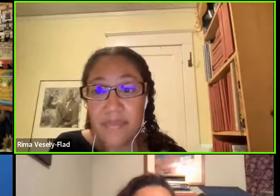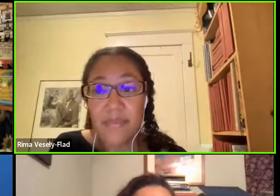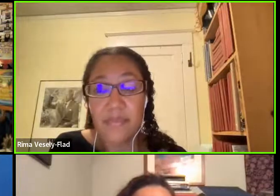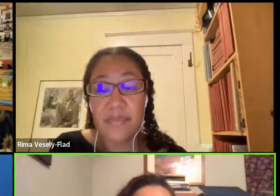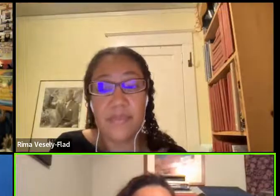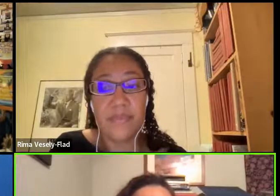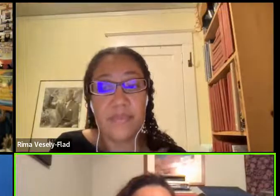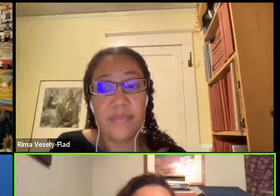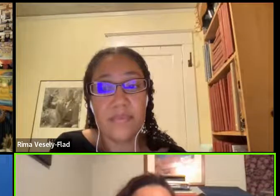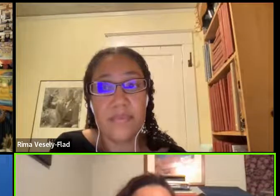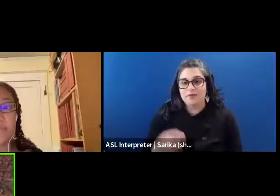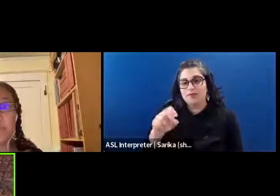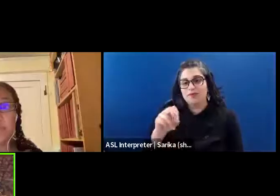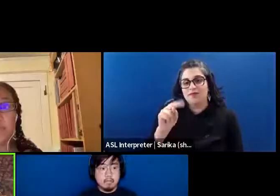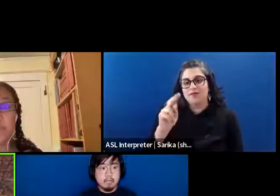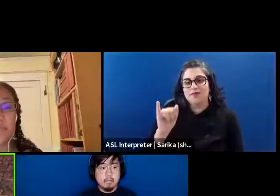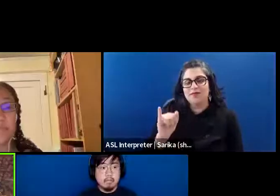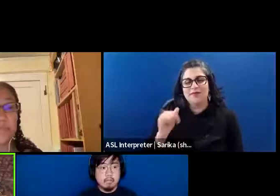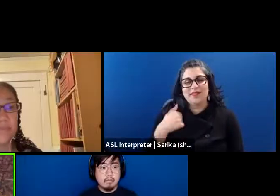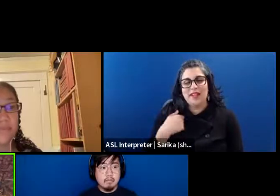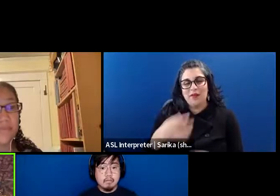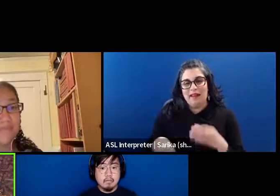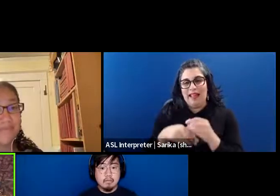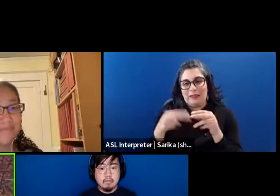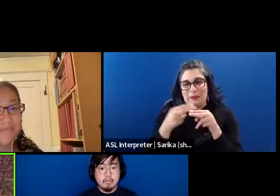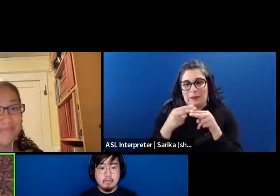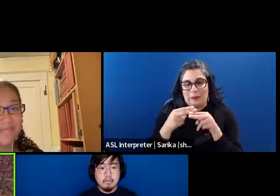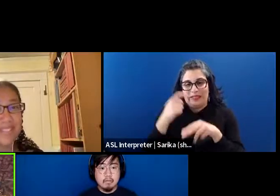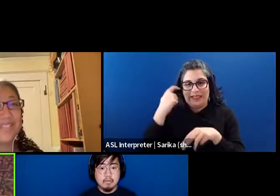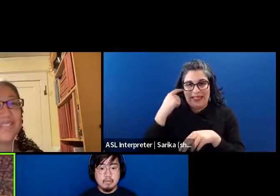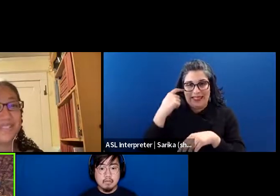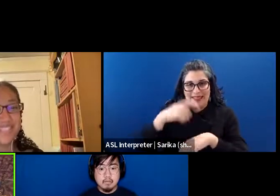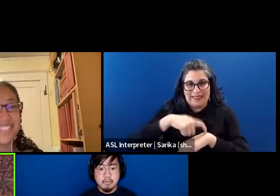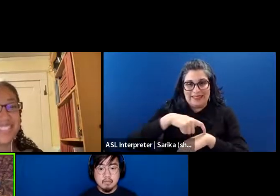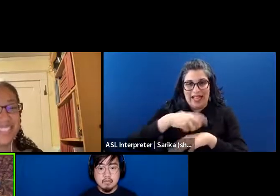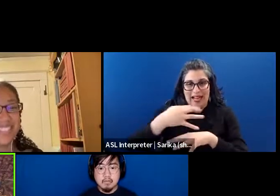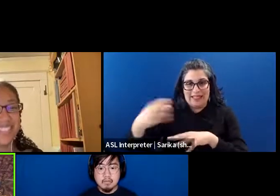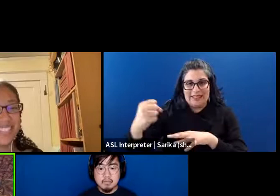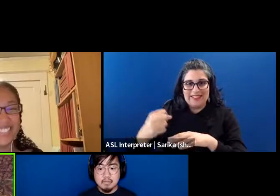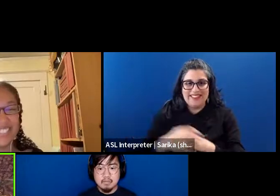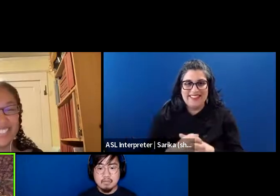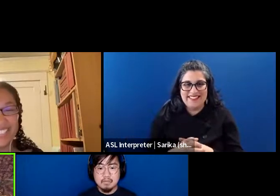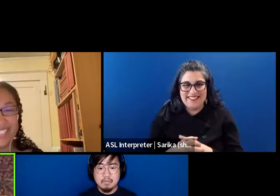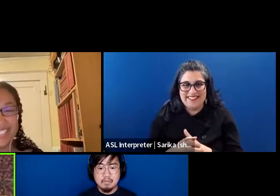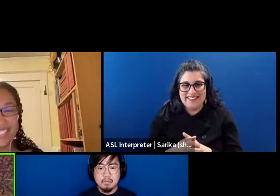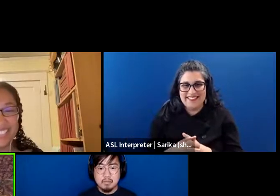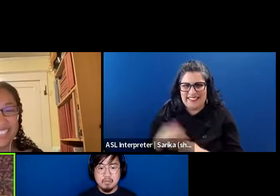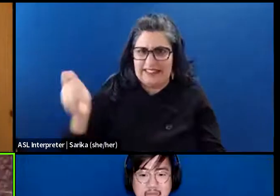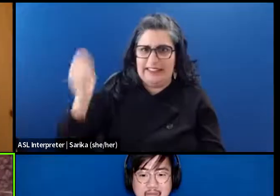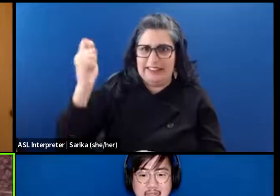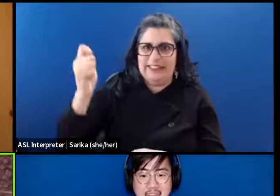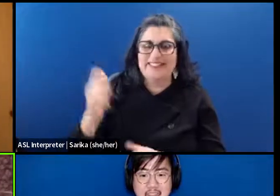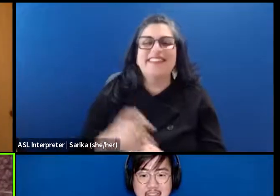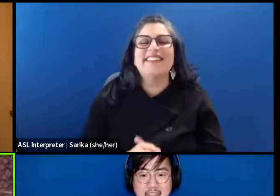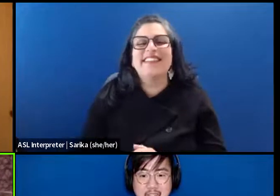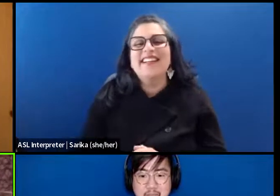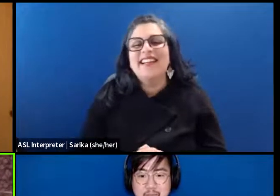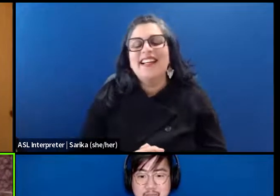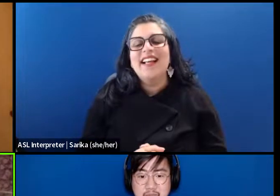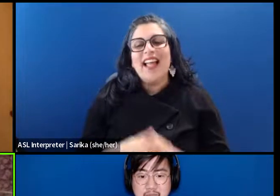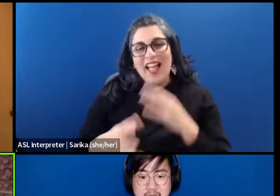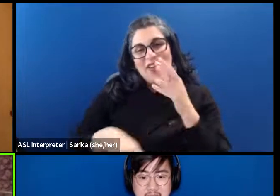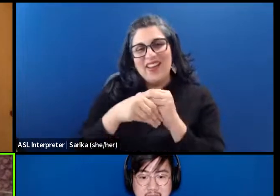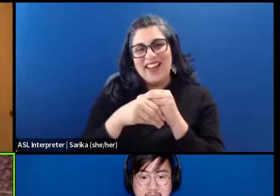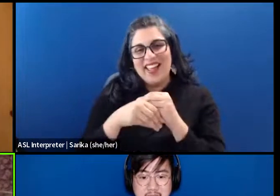Yeah. I would add really briefly, because I think we're the cane's about to come out, but I would